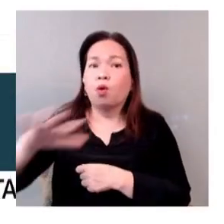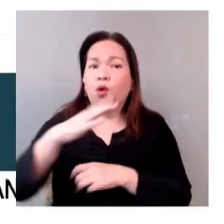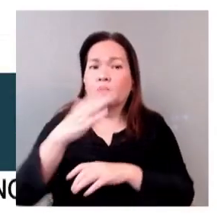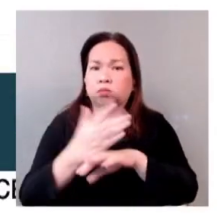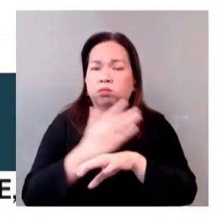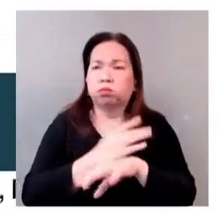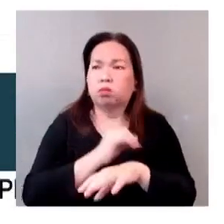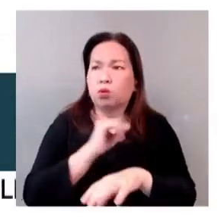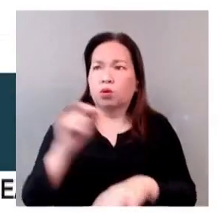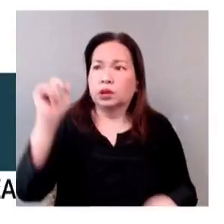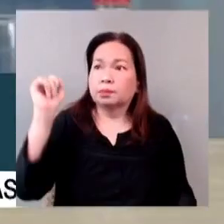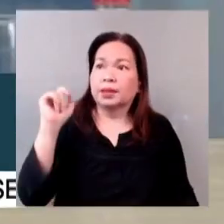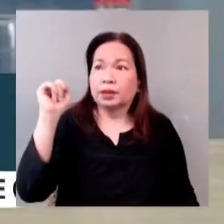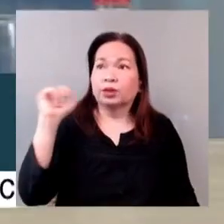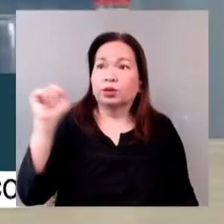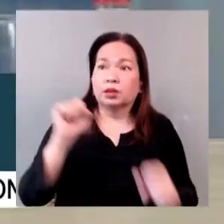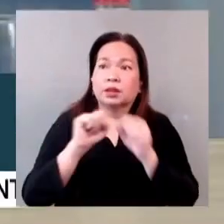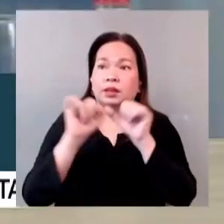system.